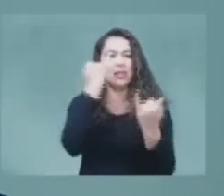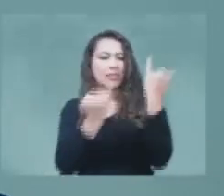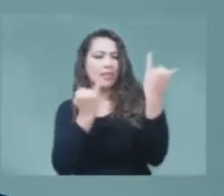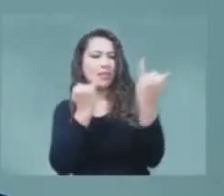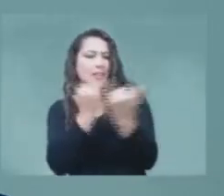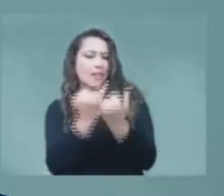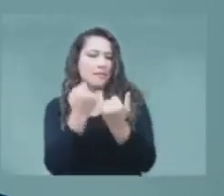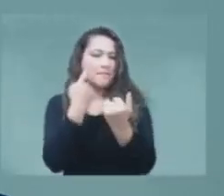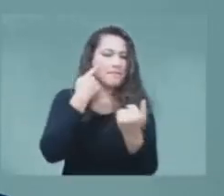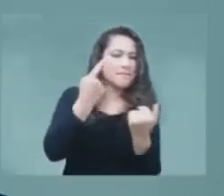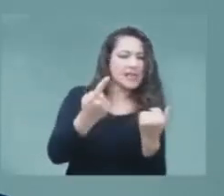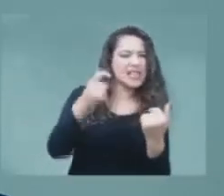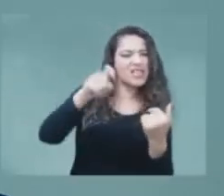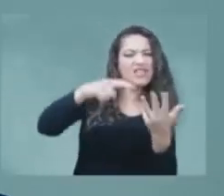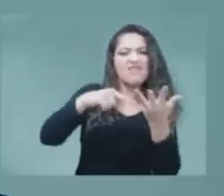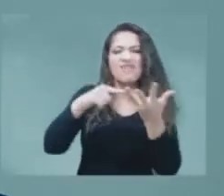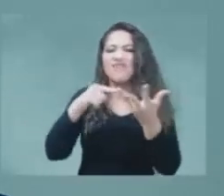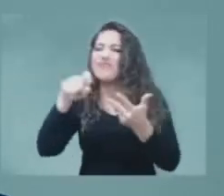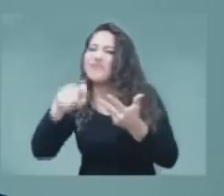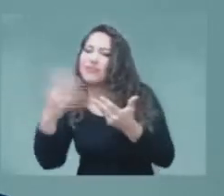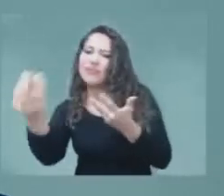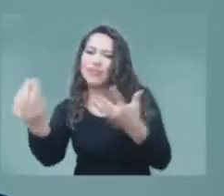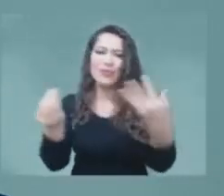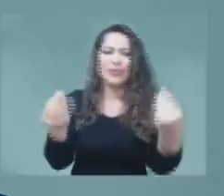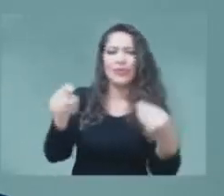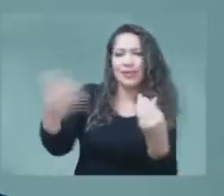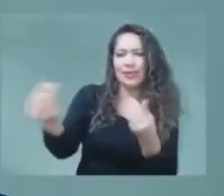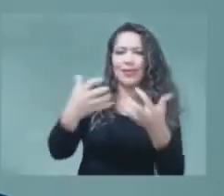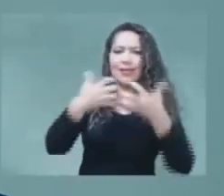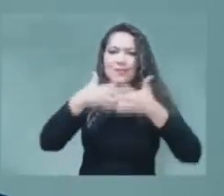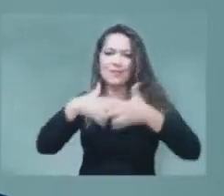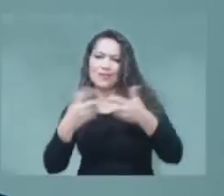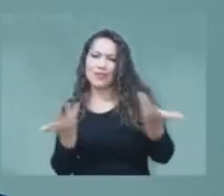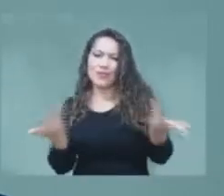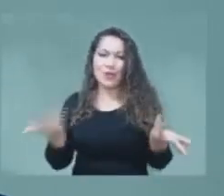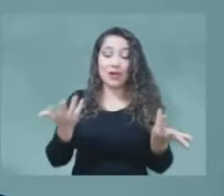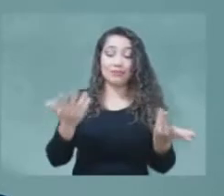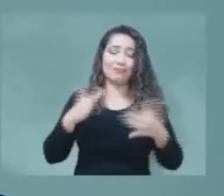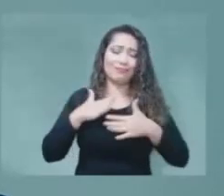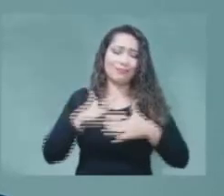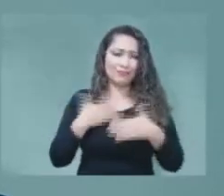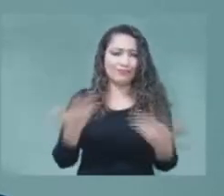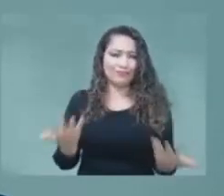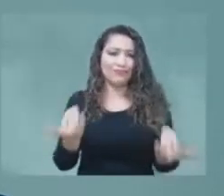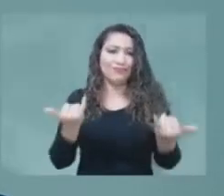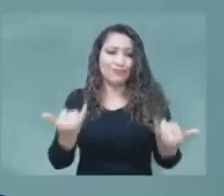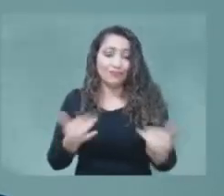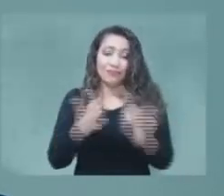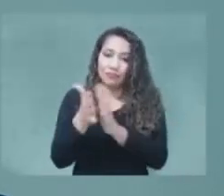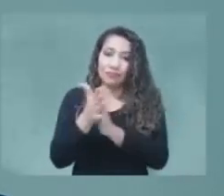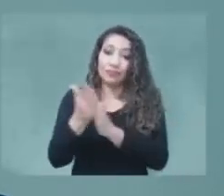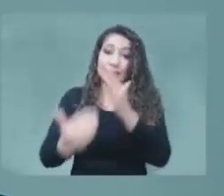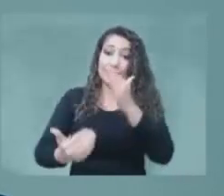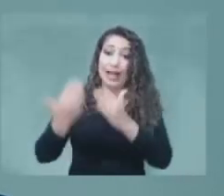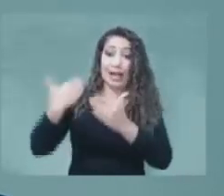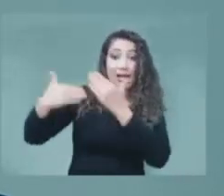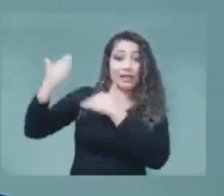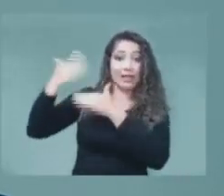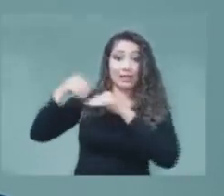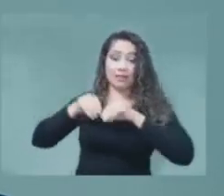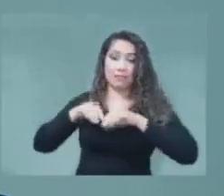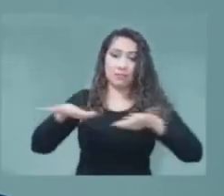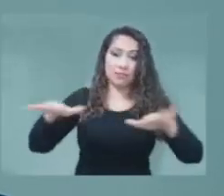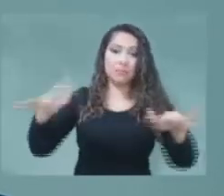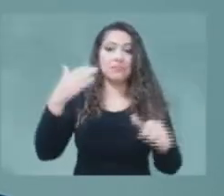in respect to the identification of needs by productive sectors. Just to say that, as in